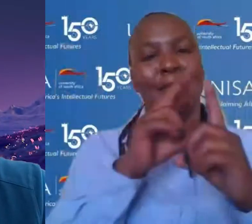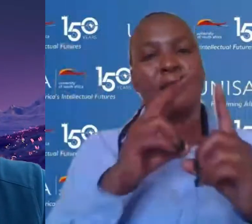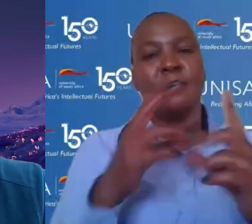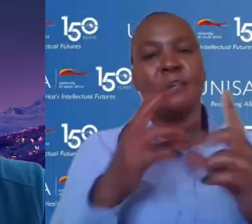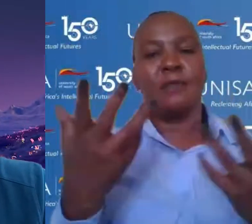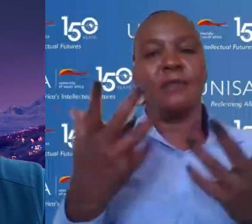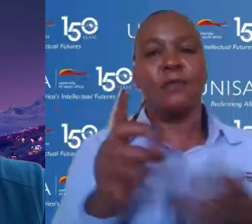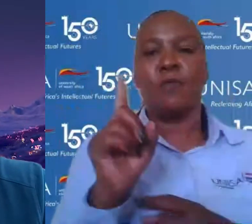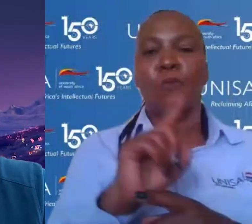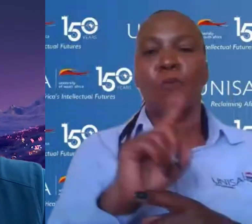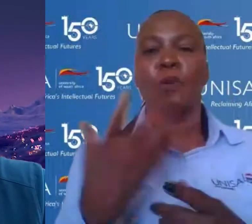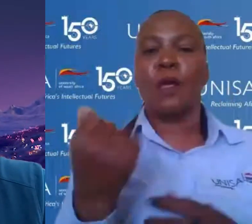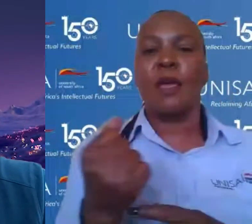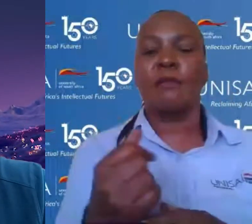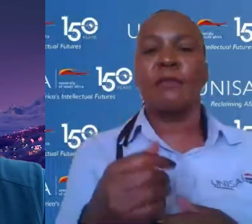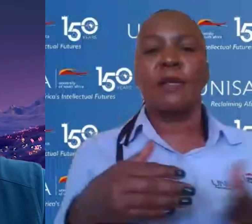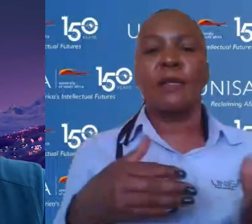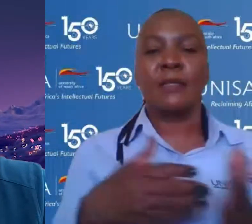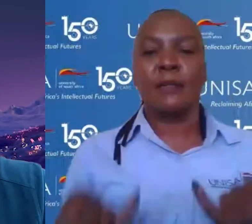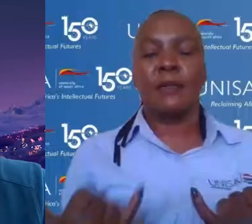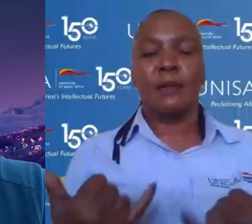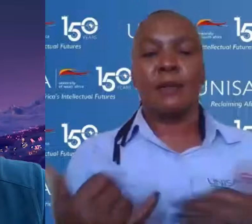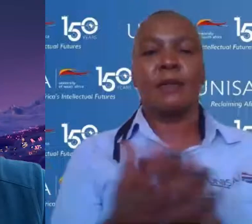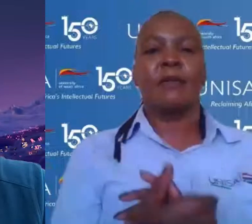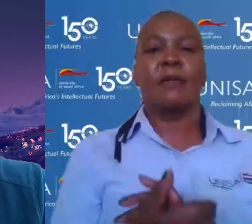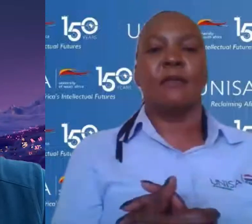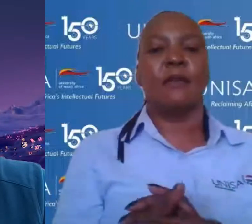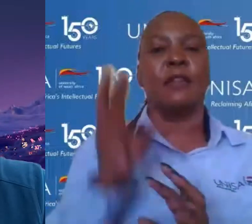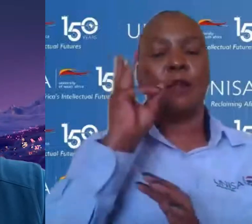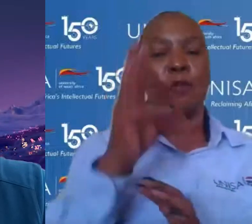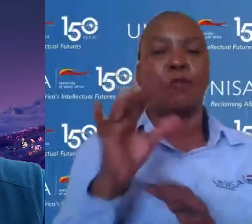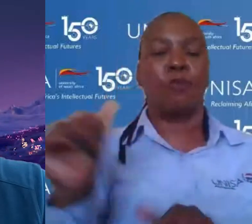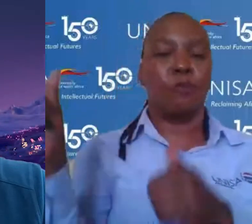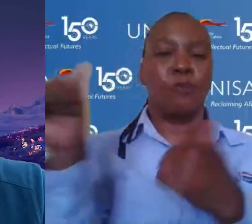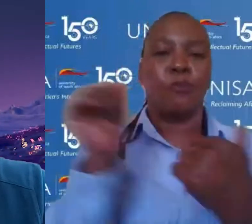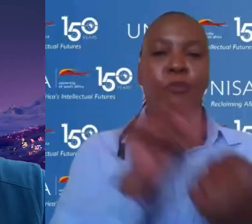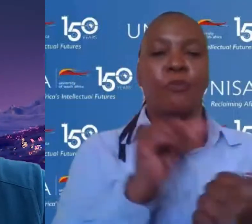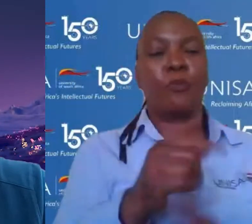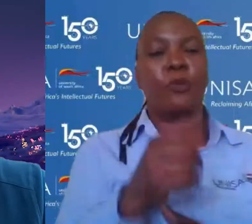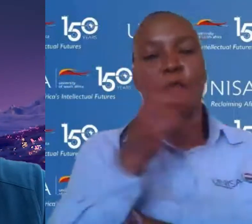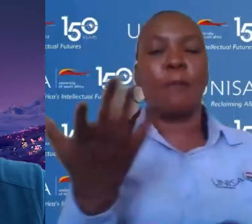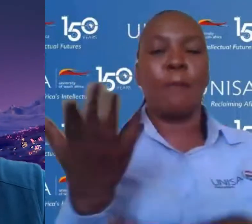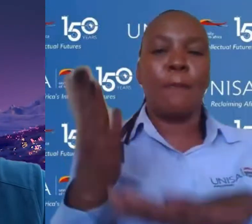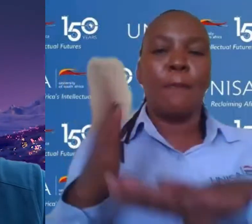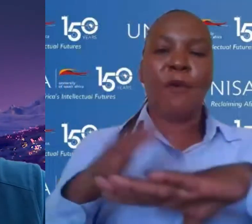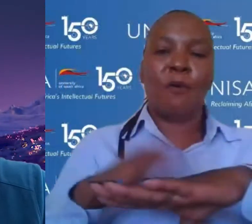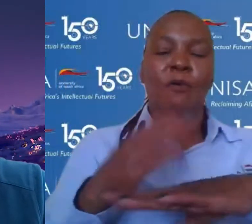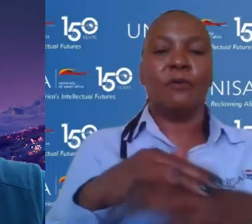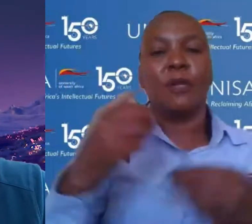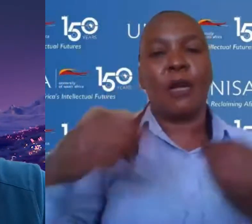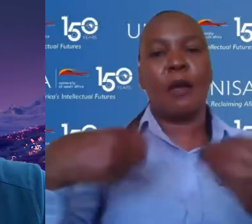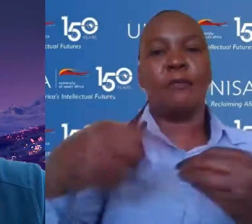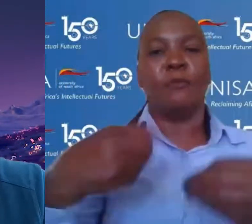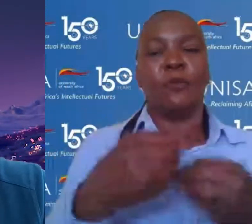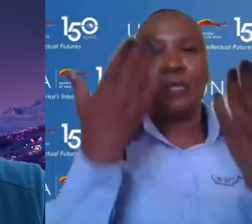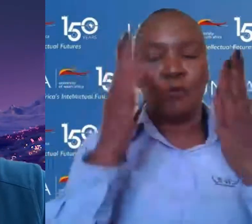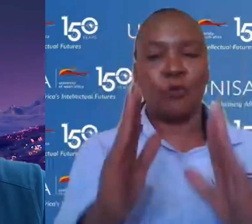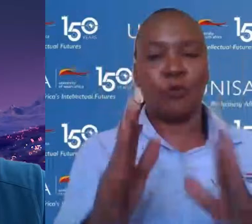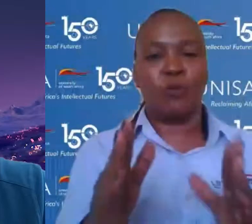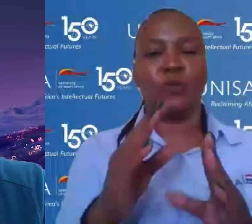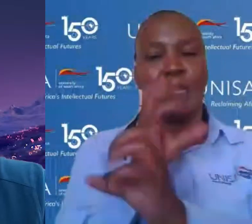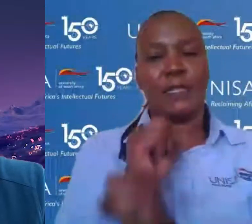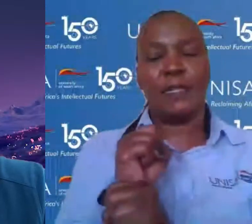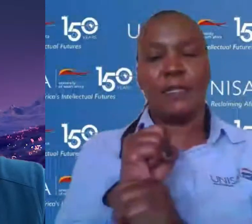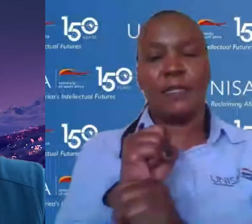so far. And I'm going to go back and tell you a little bit more about the student retention unit.